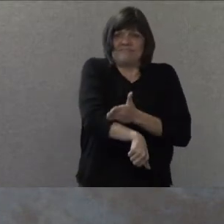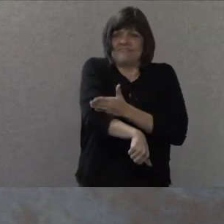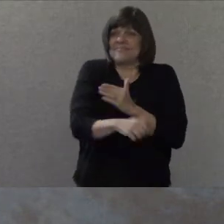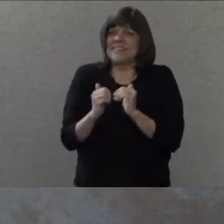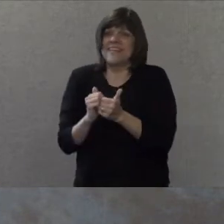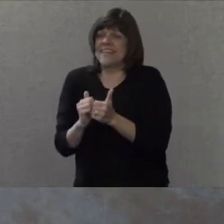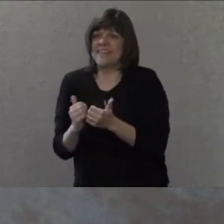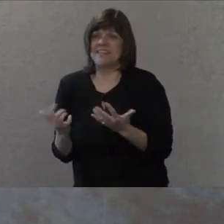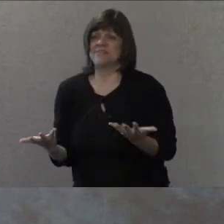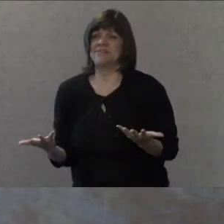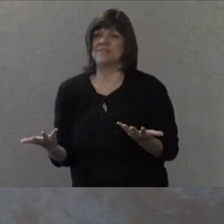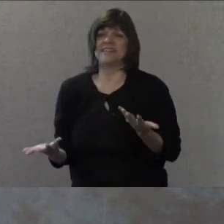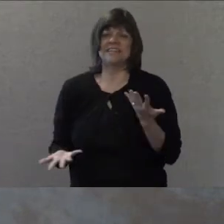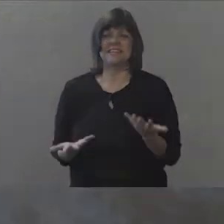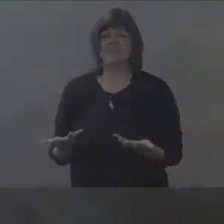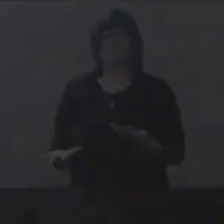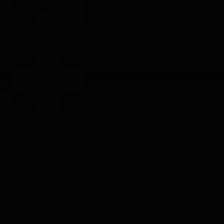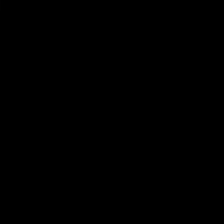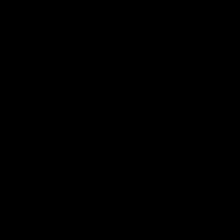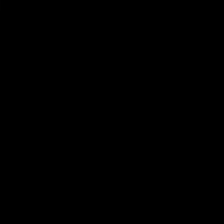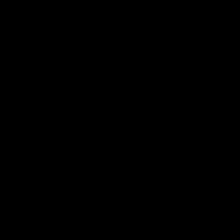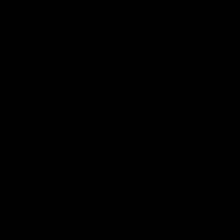be better.